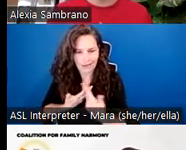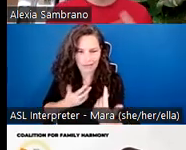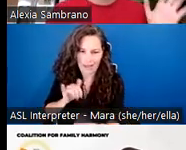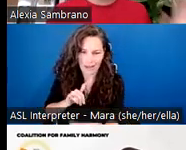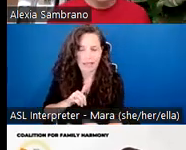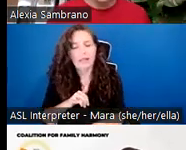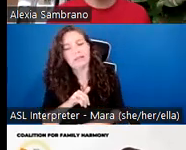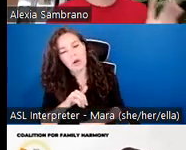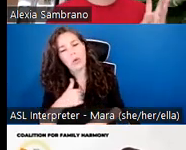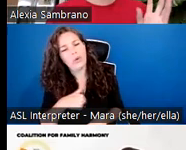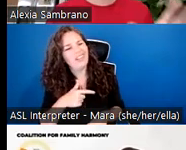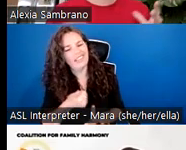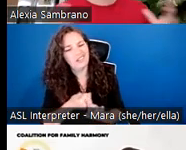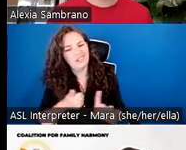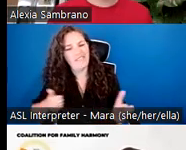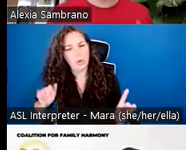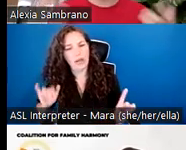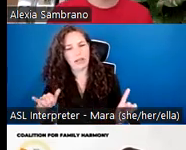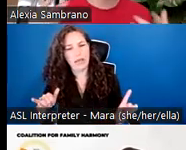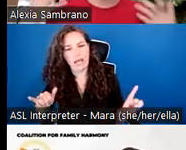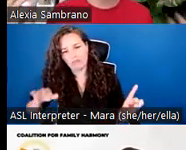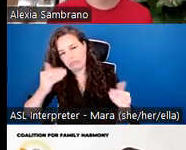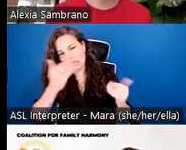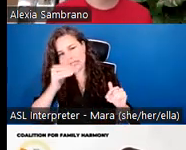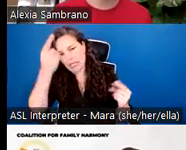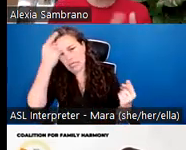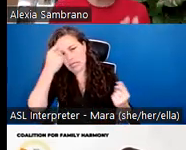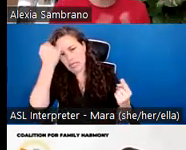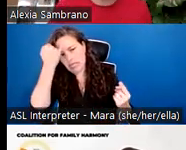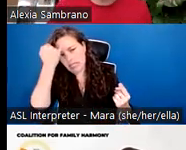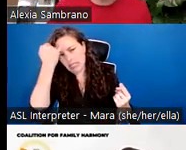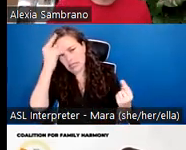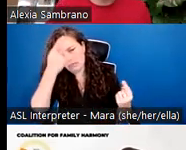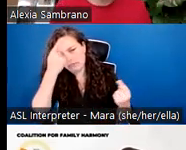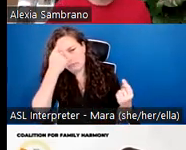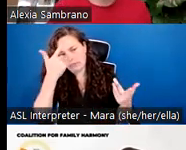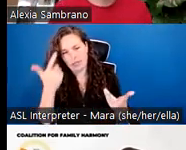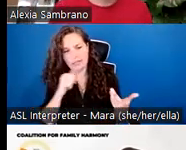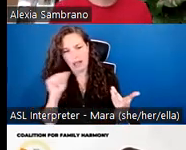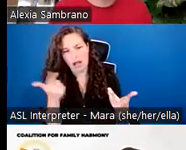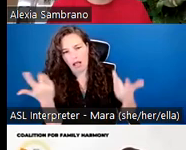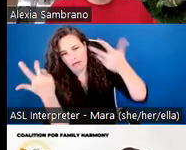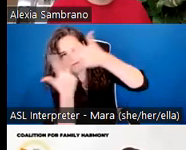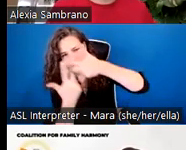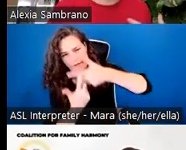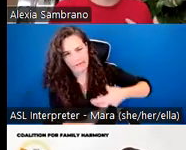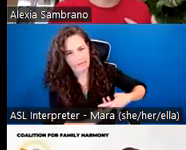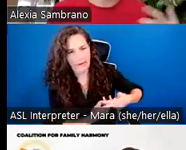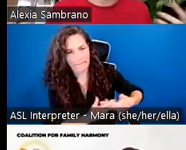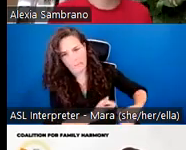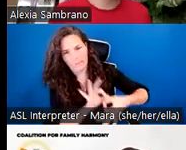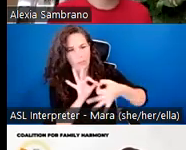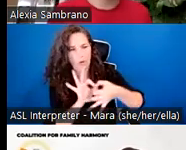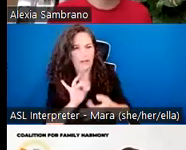we move away from this form of thinking, because not everyone is going to neatly align into a gender binary regardless of whether or not